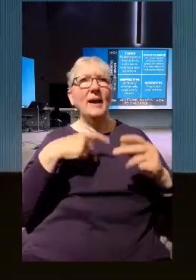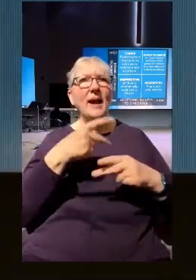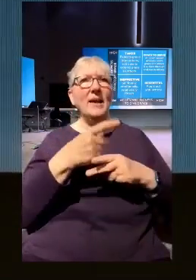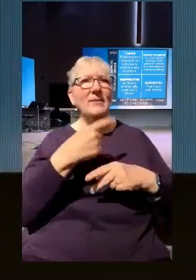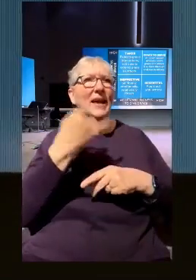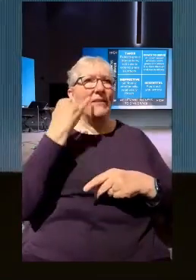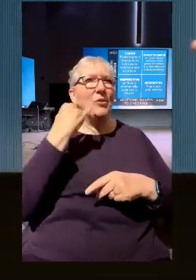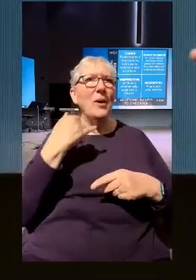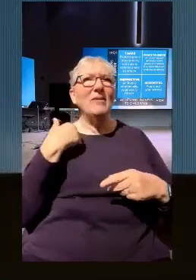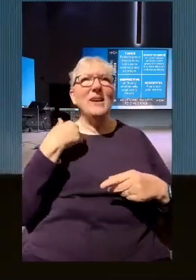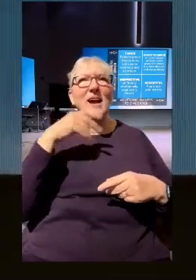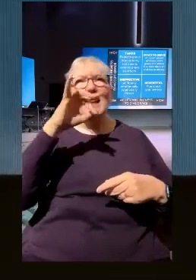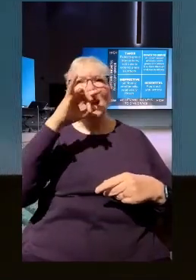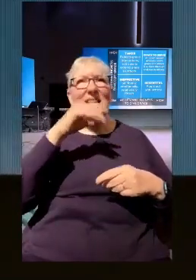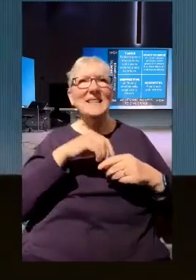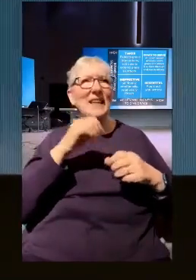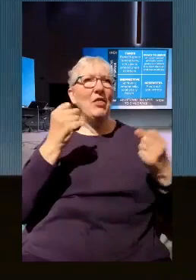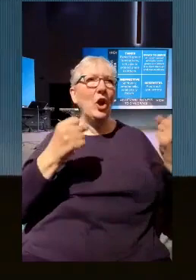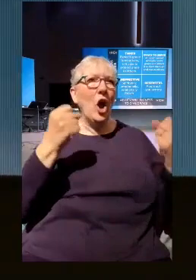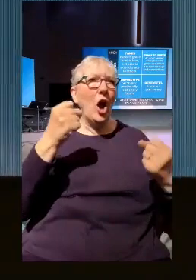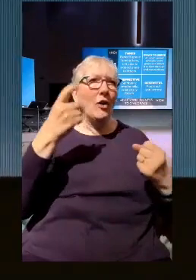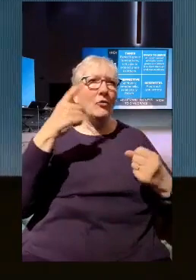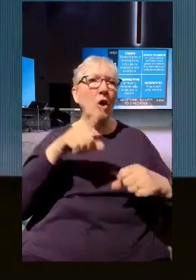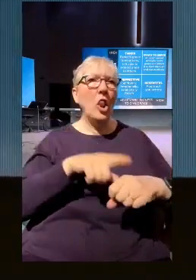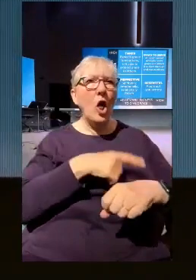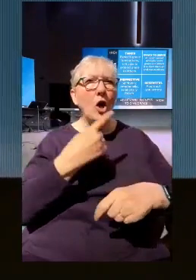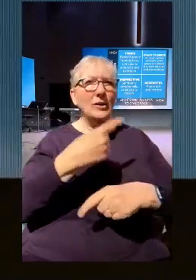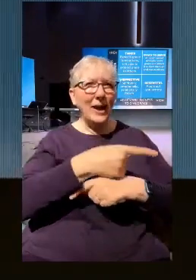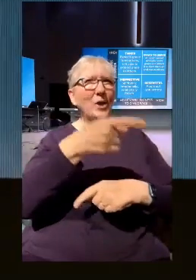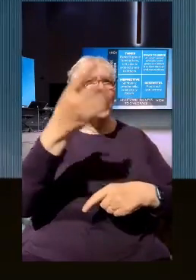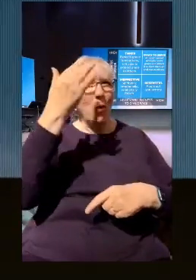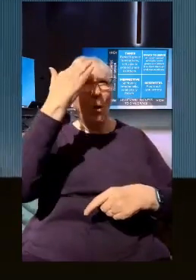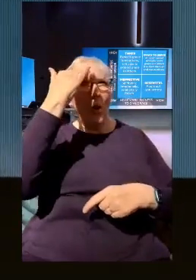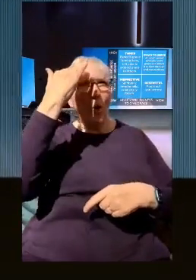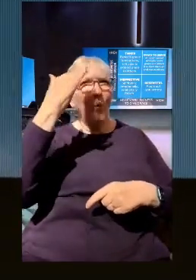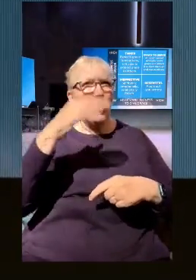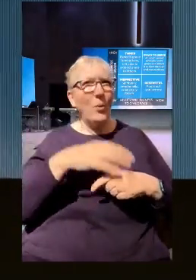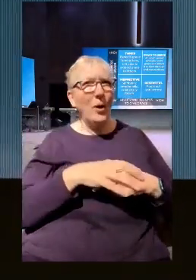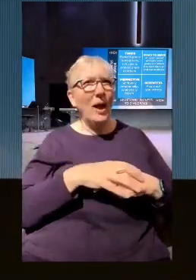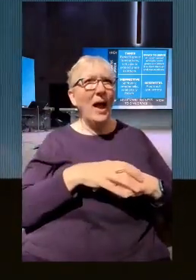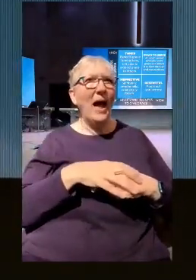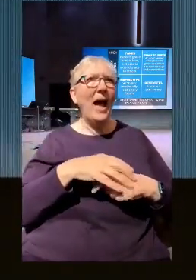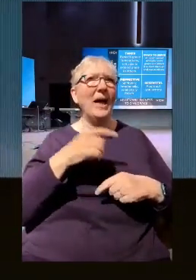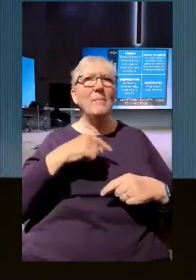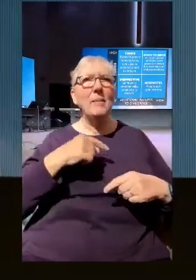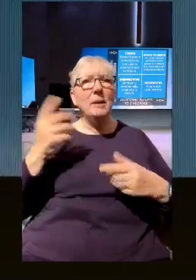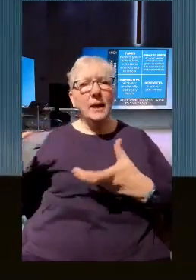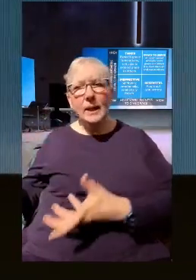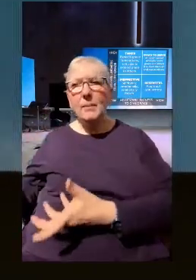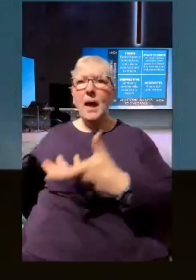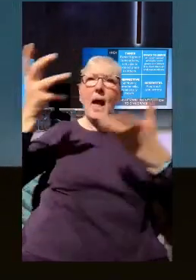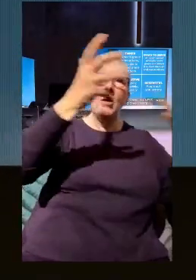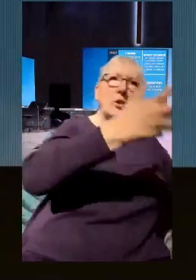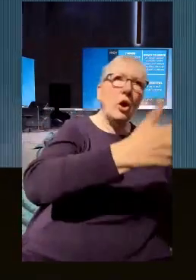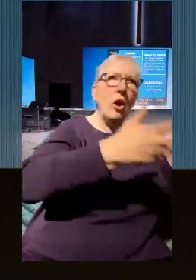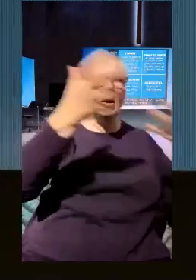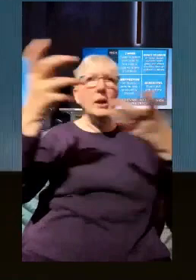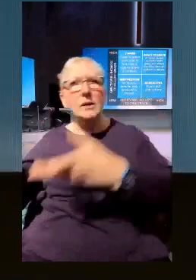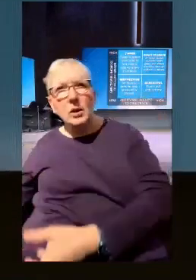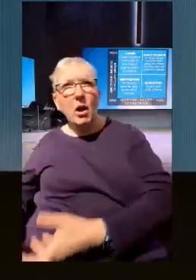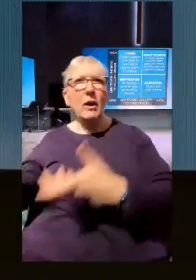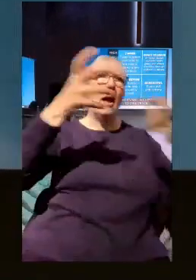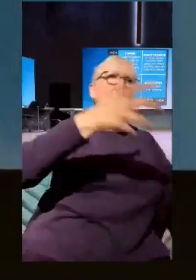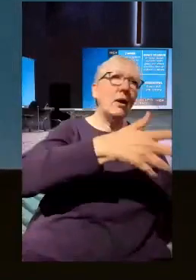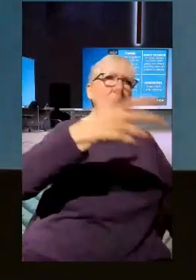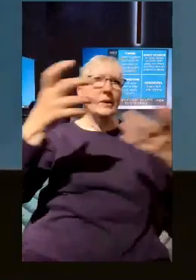car for a long day, you know, I'd probably had them in and out of their car seats like one too many times. We needed